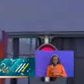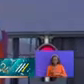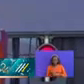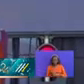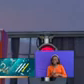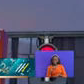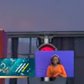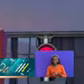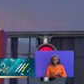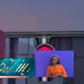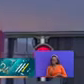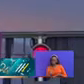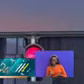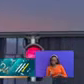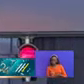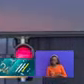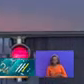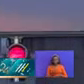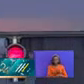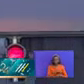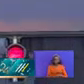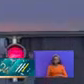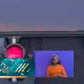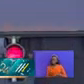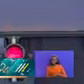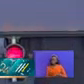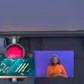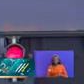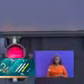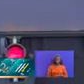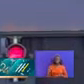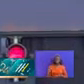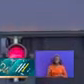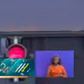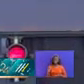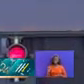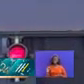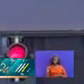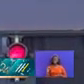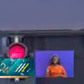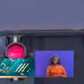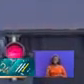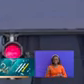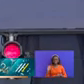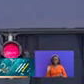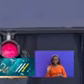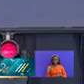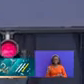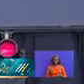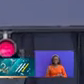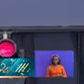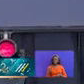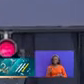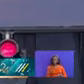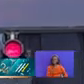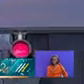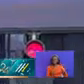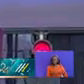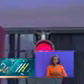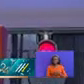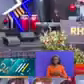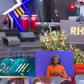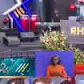that's why our relevance to State House is useless because we give the king interpretation but not